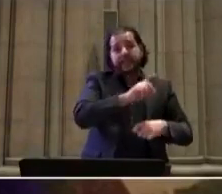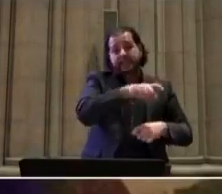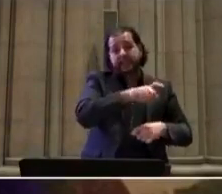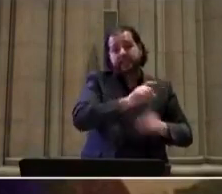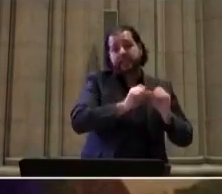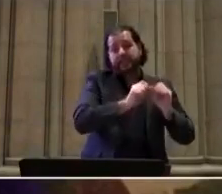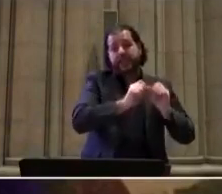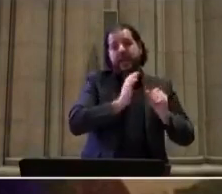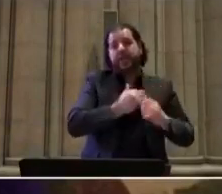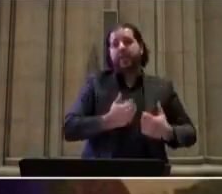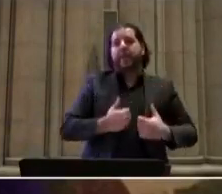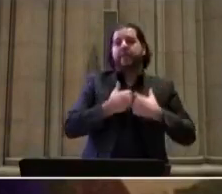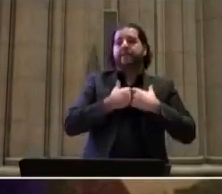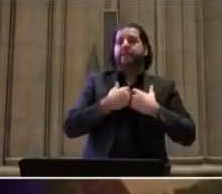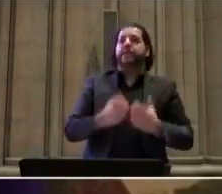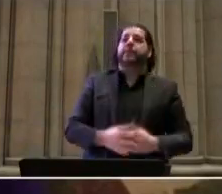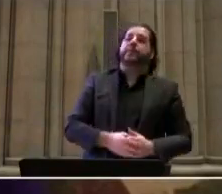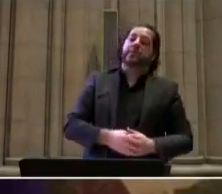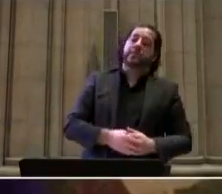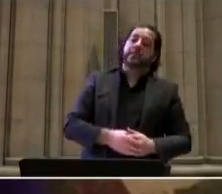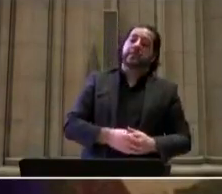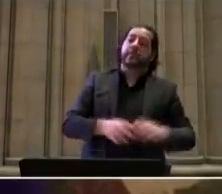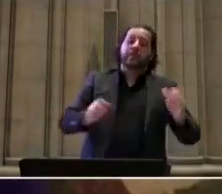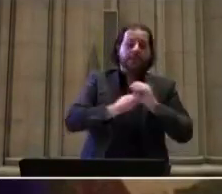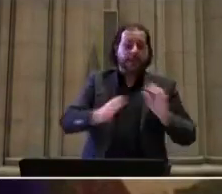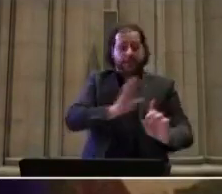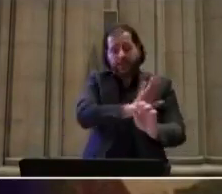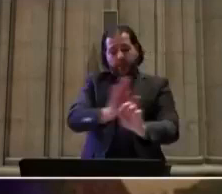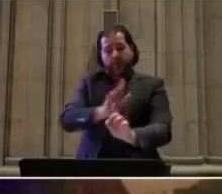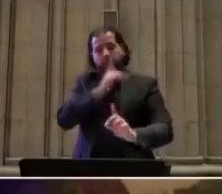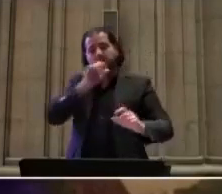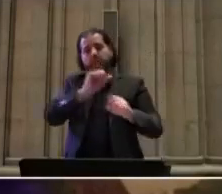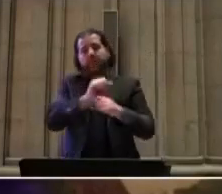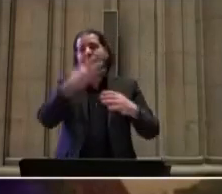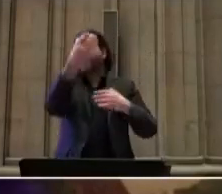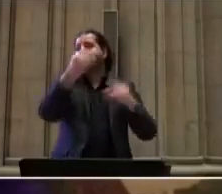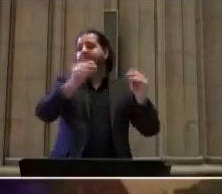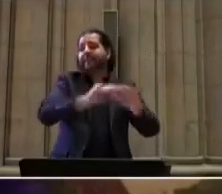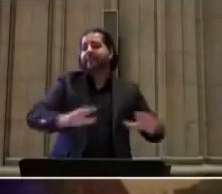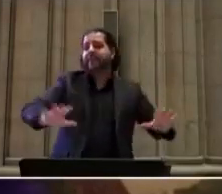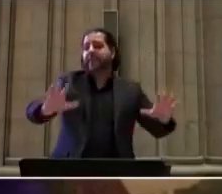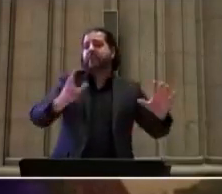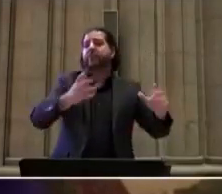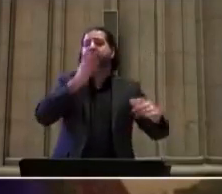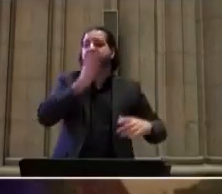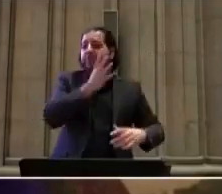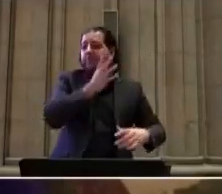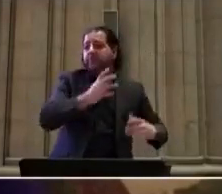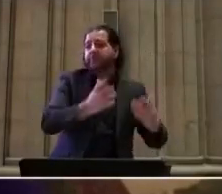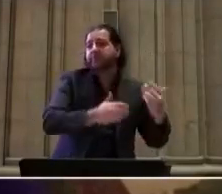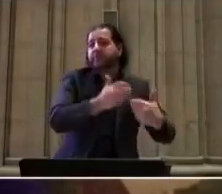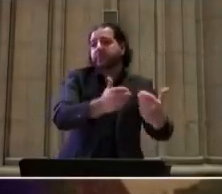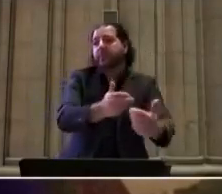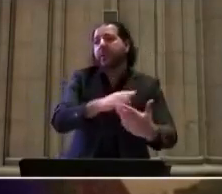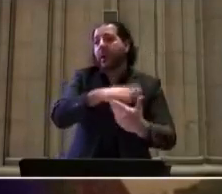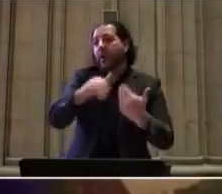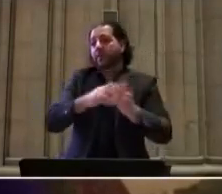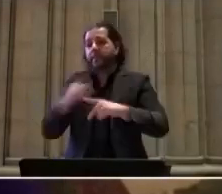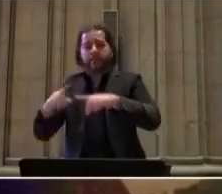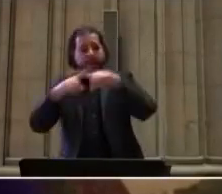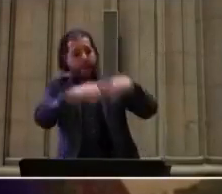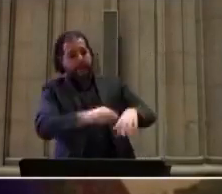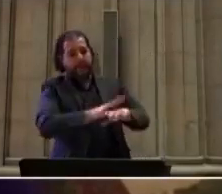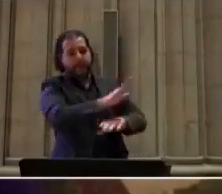sustain our life. Bless those who work the fields and grant that all who depend upon